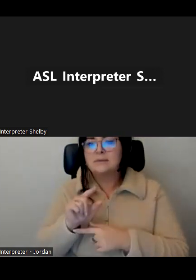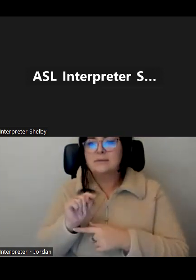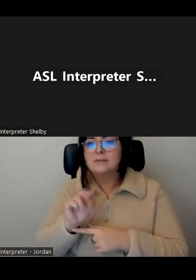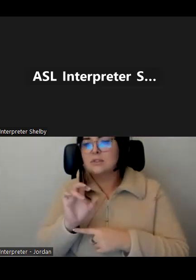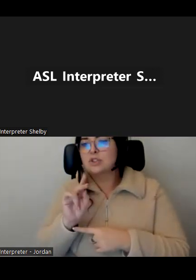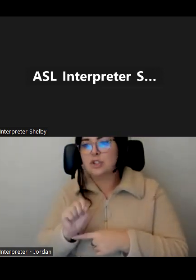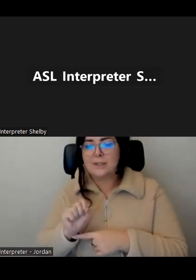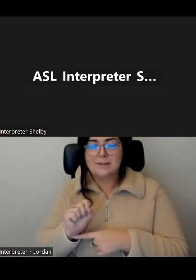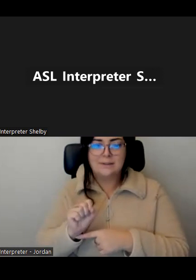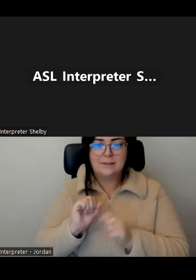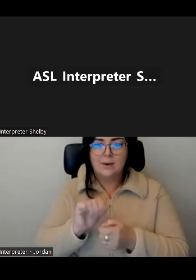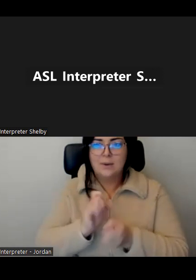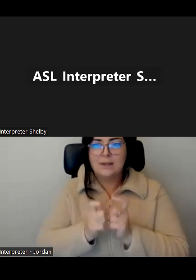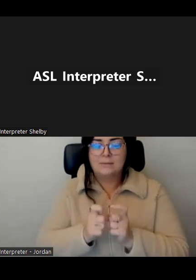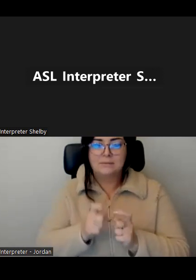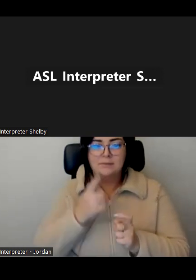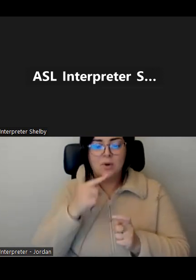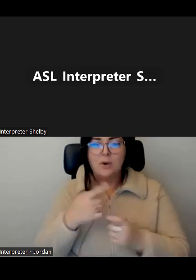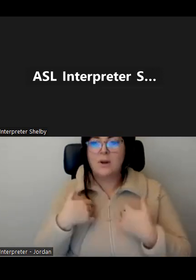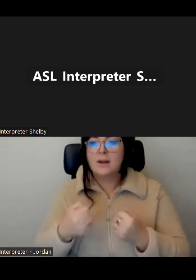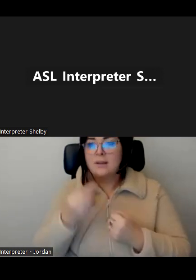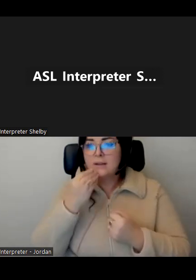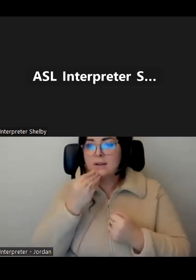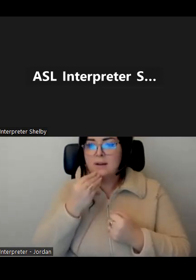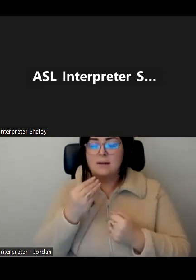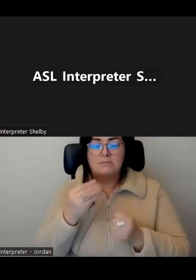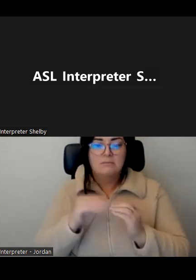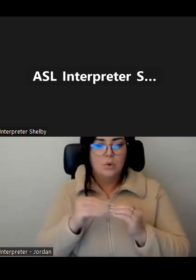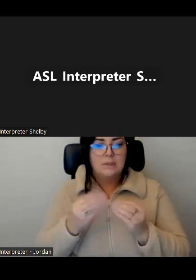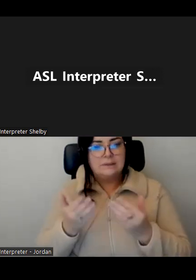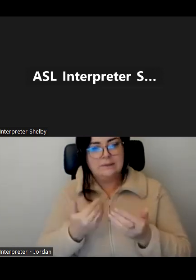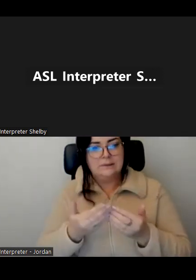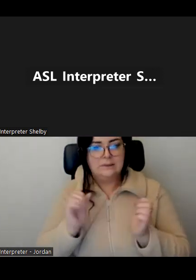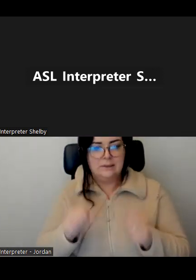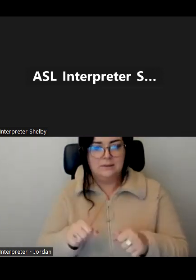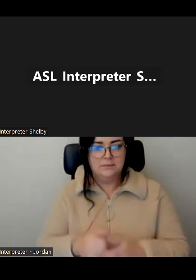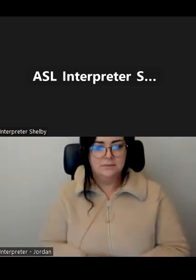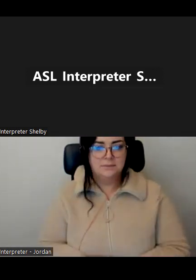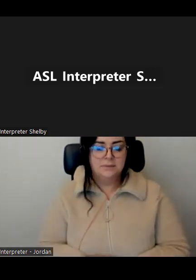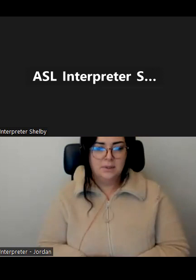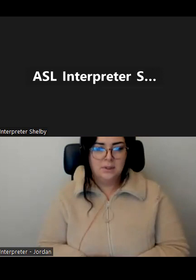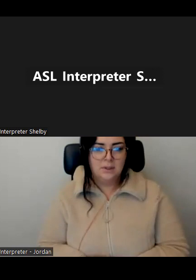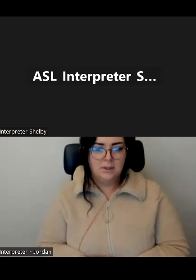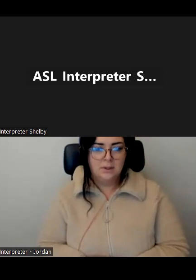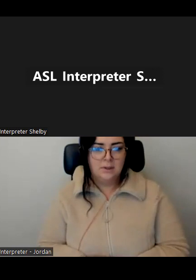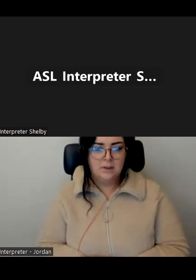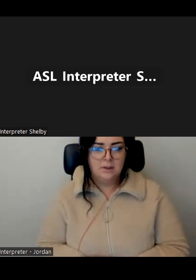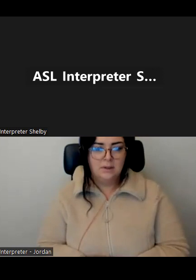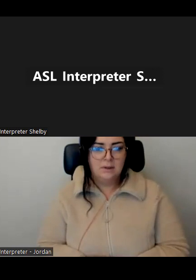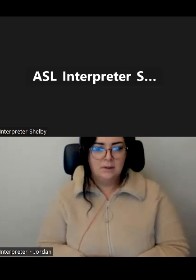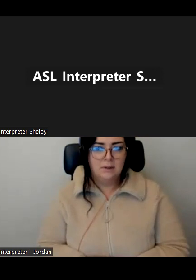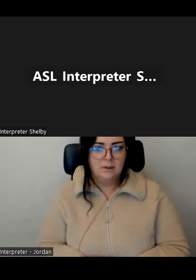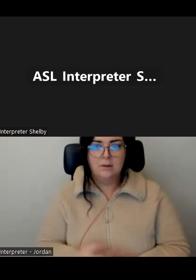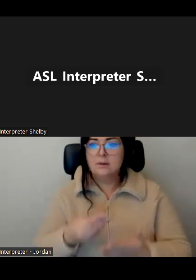to make healthy eating more, I guess, feasible option. So it could be things like purchasing canned